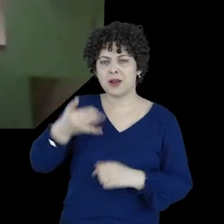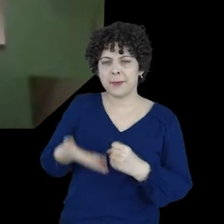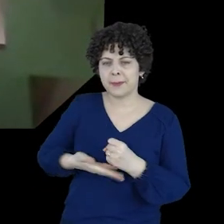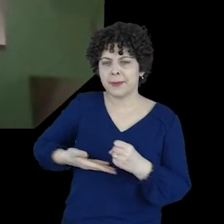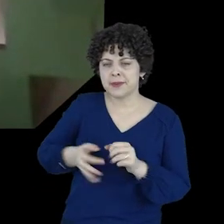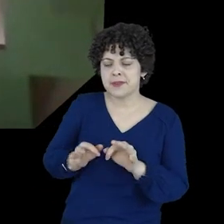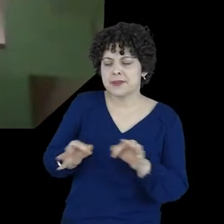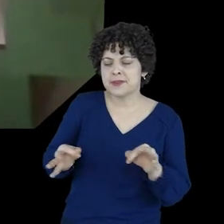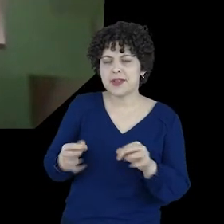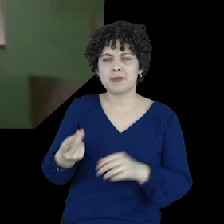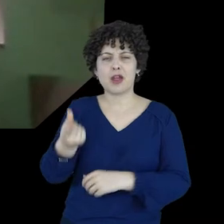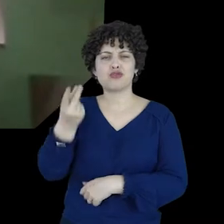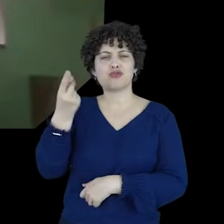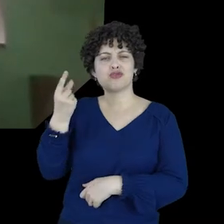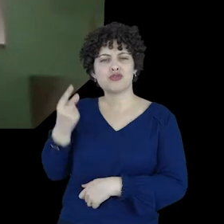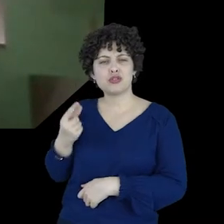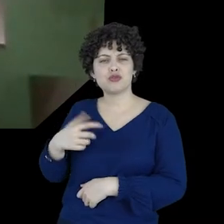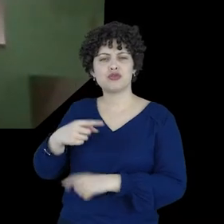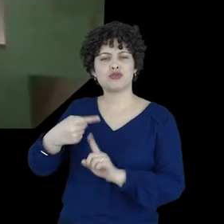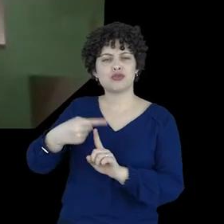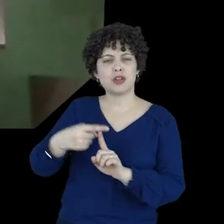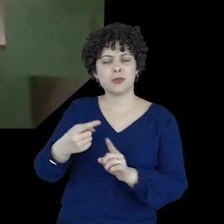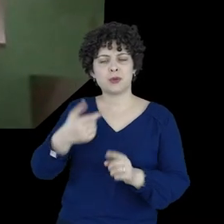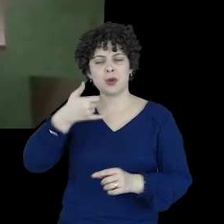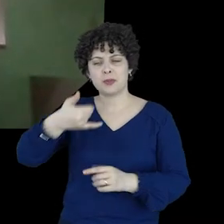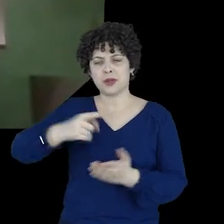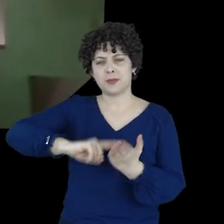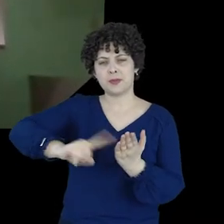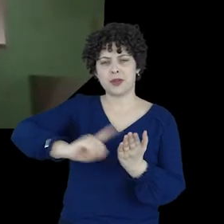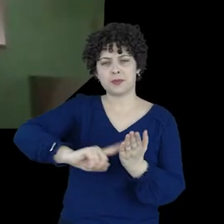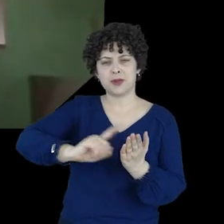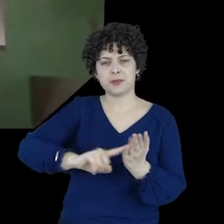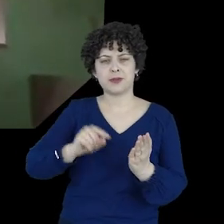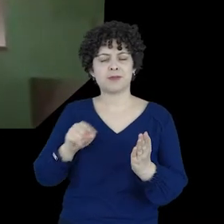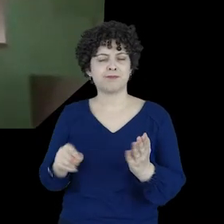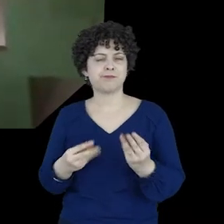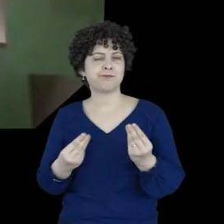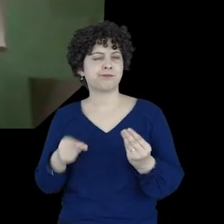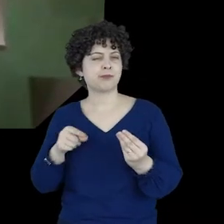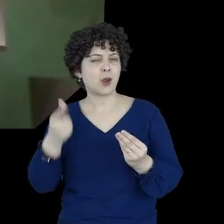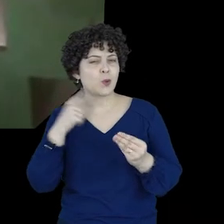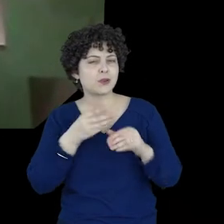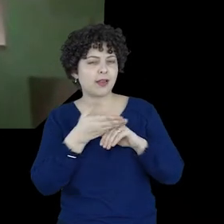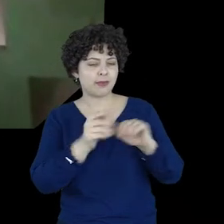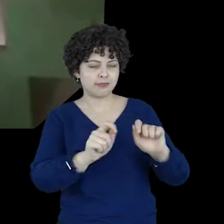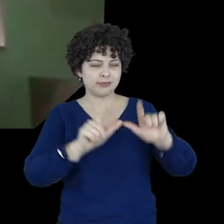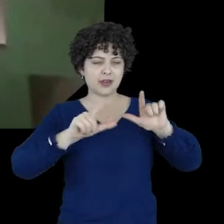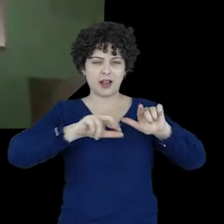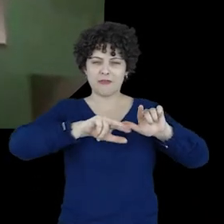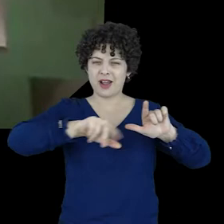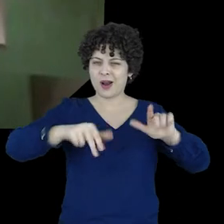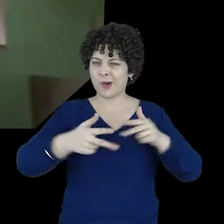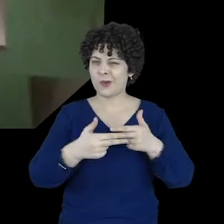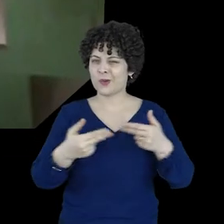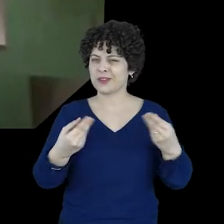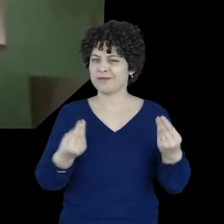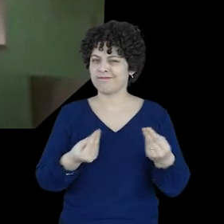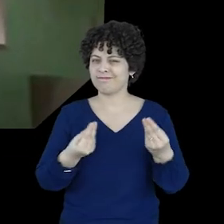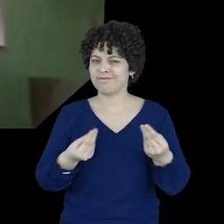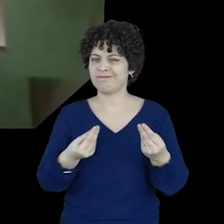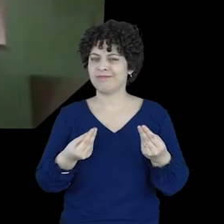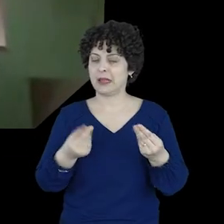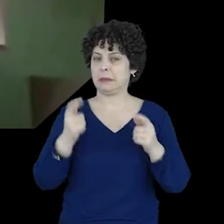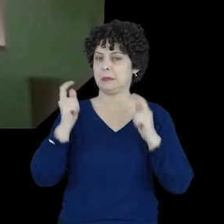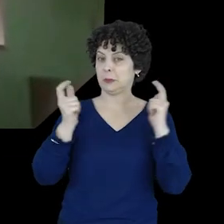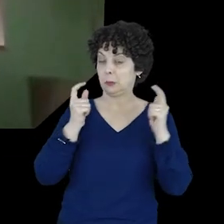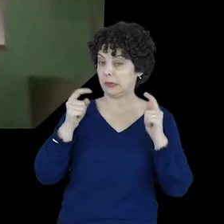they have basic phones like feature phones or the normal basic handsets, yet they are able to see some of those